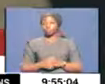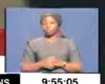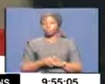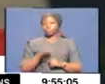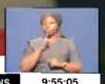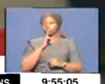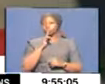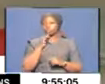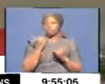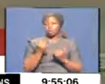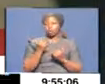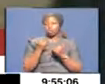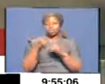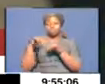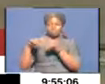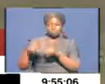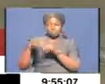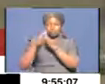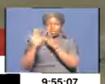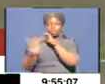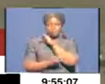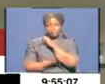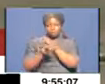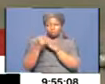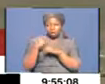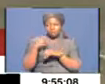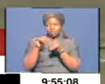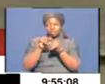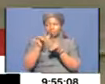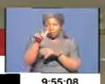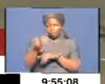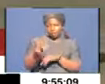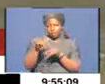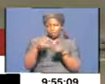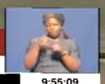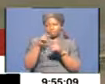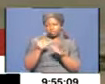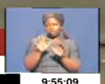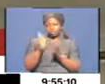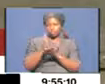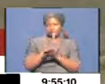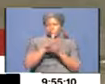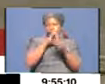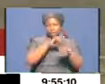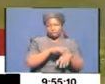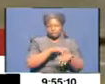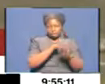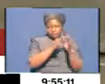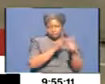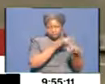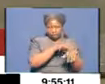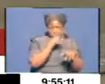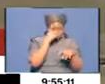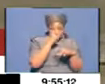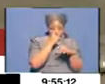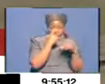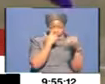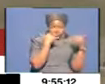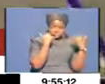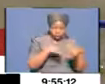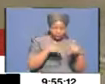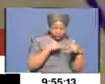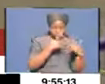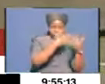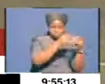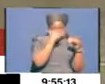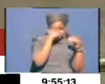the discipline you have as a person, then you divide the times. If it is time for games, you go for games. If it's time